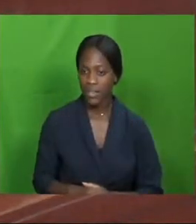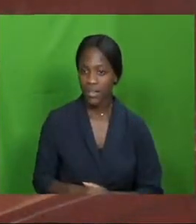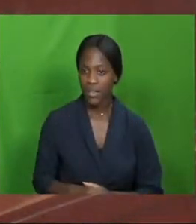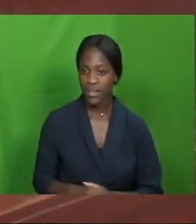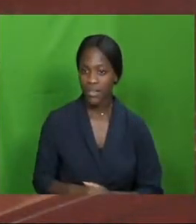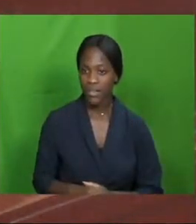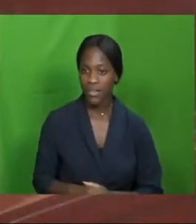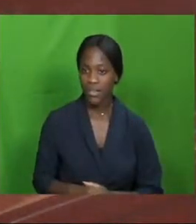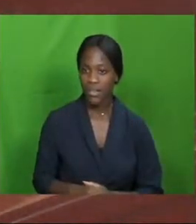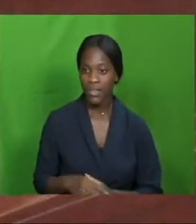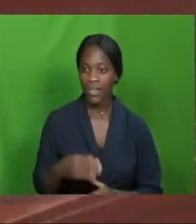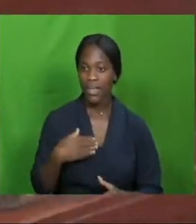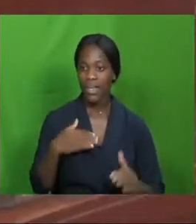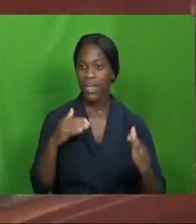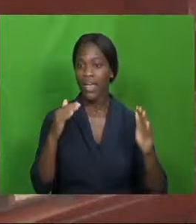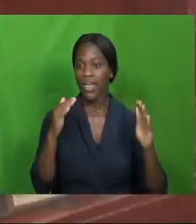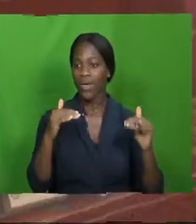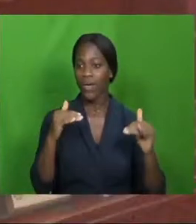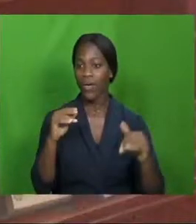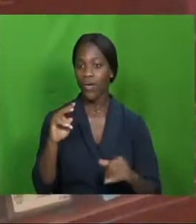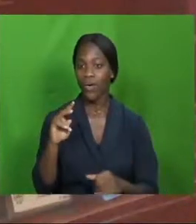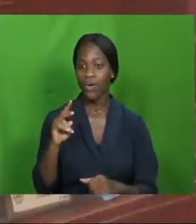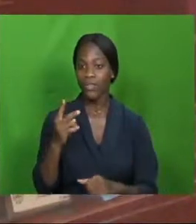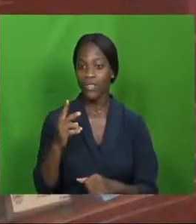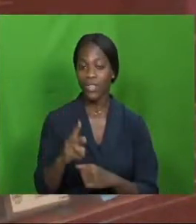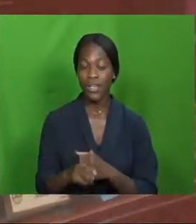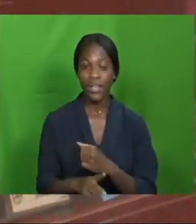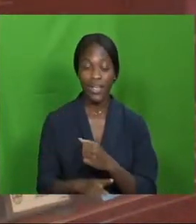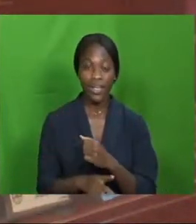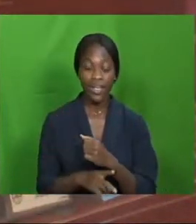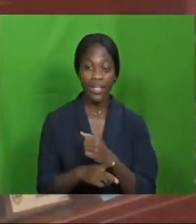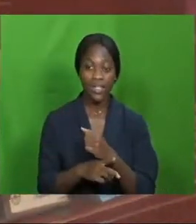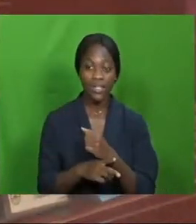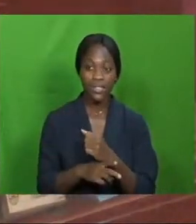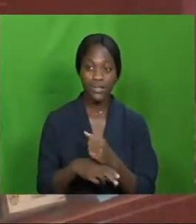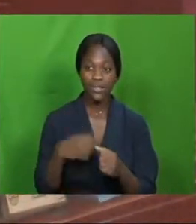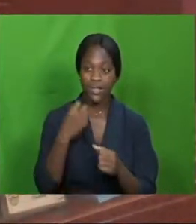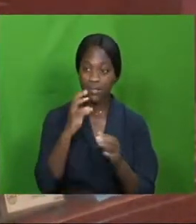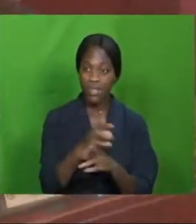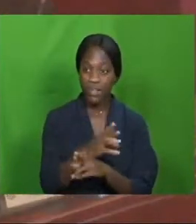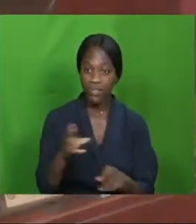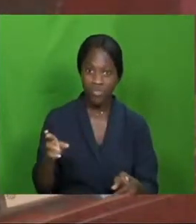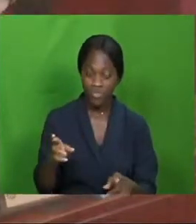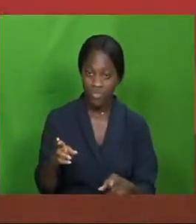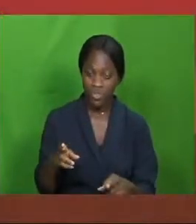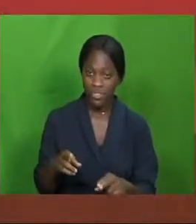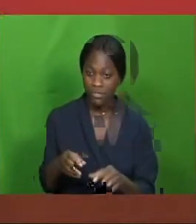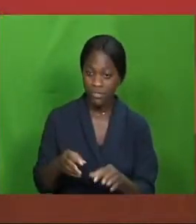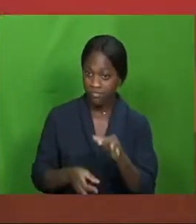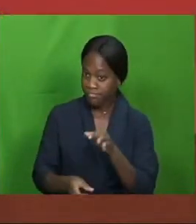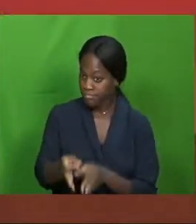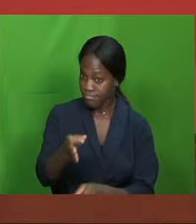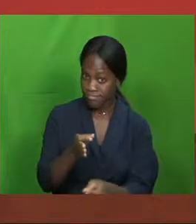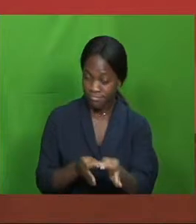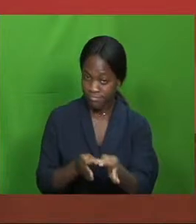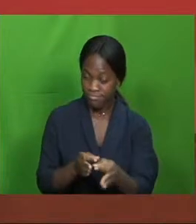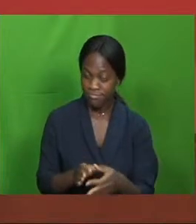the second Deputy Speaker is ready to take over the chair. Yes, you can go